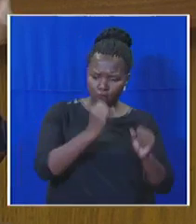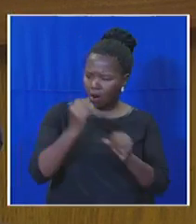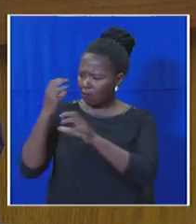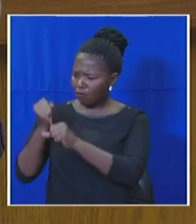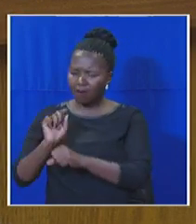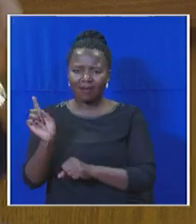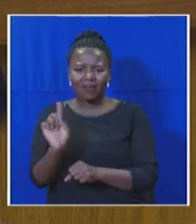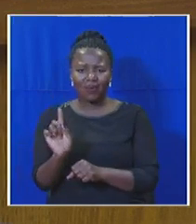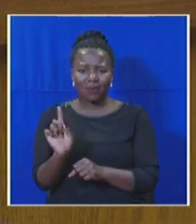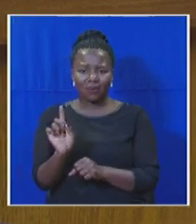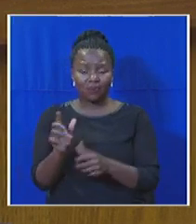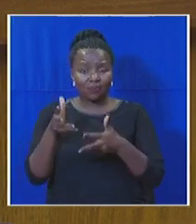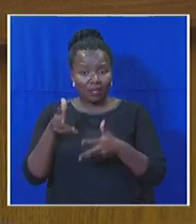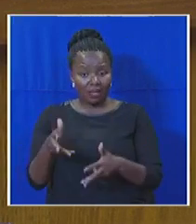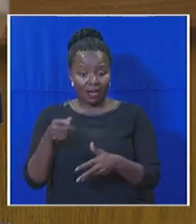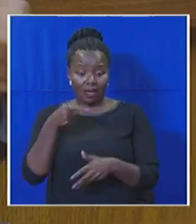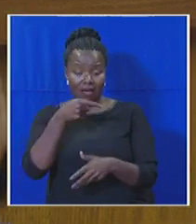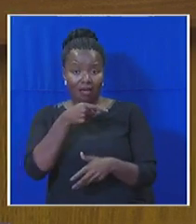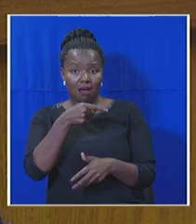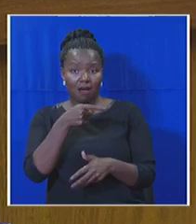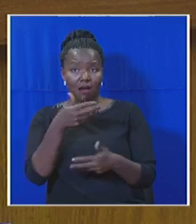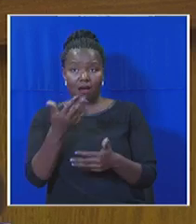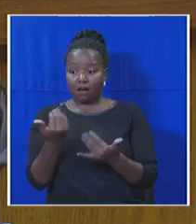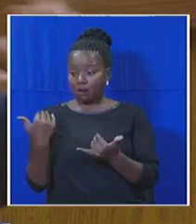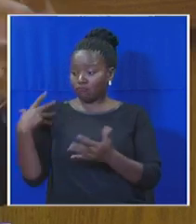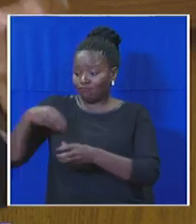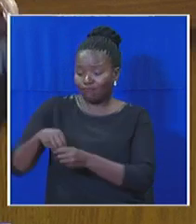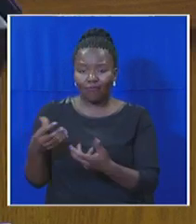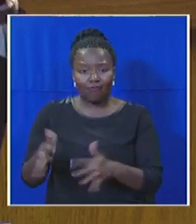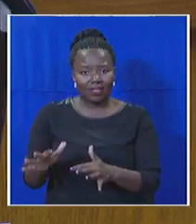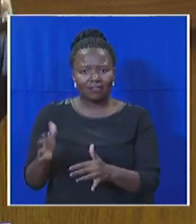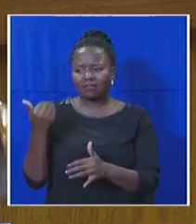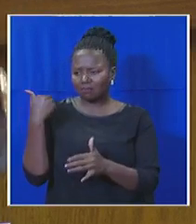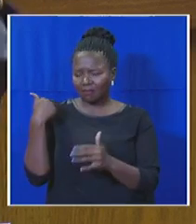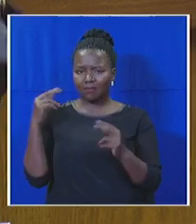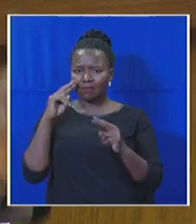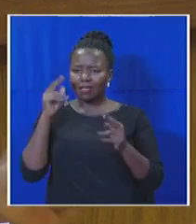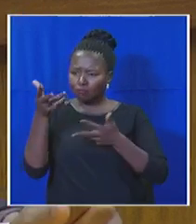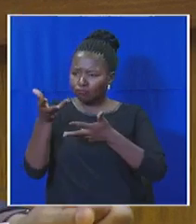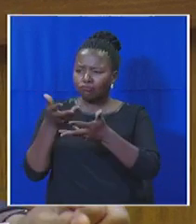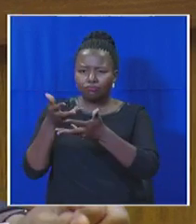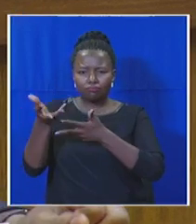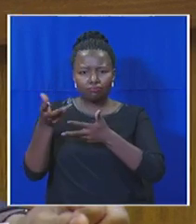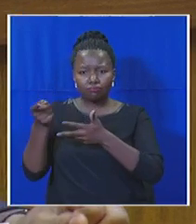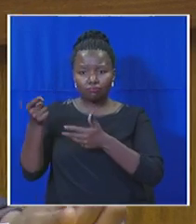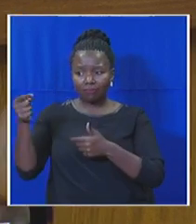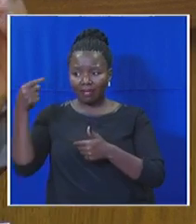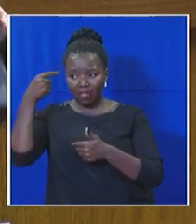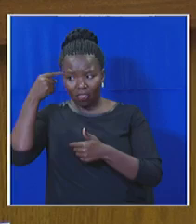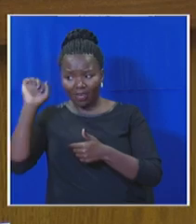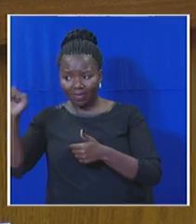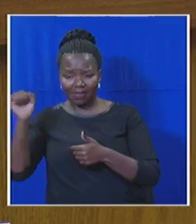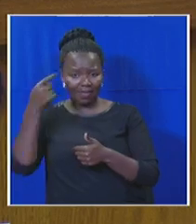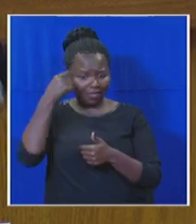therefore, Hamas is coming. We had an opportunity to exchange views. We now know what they think.